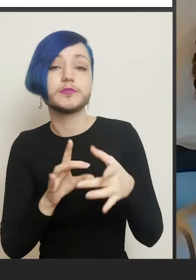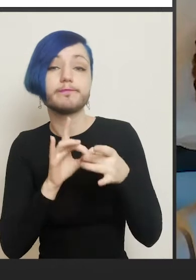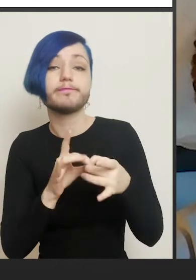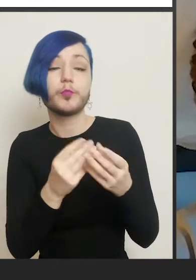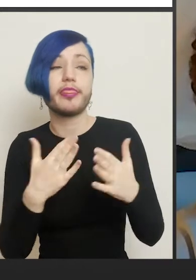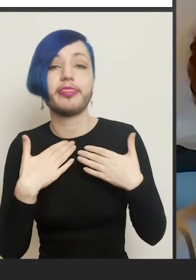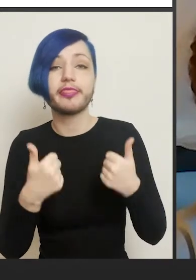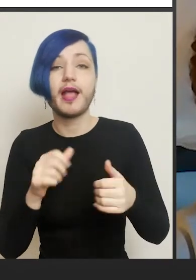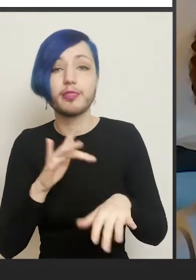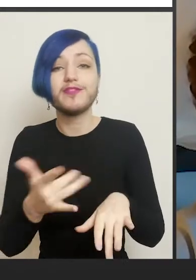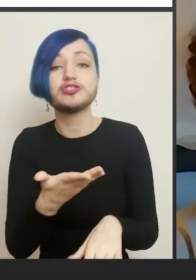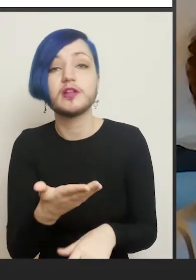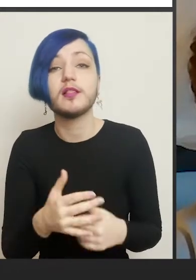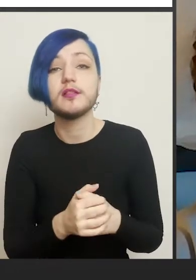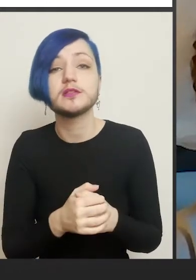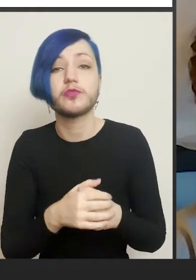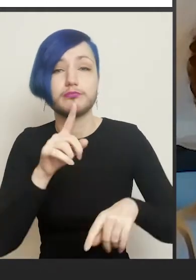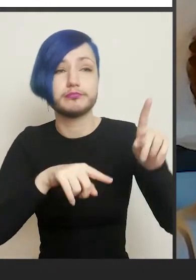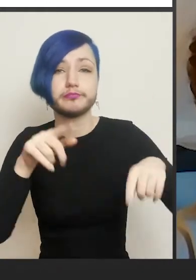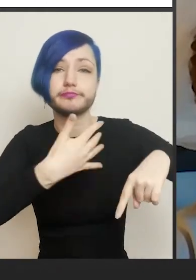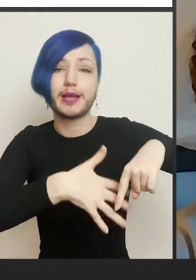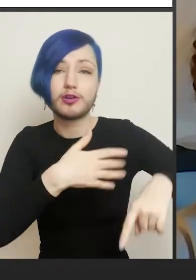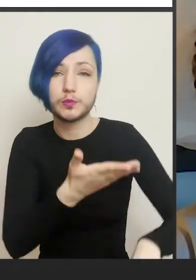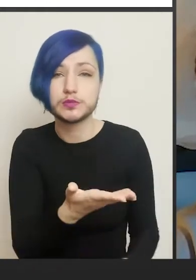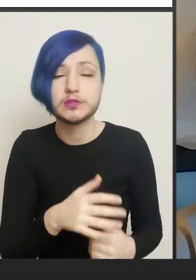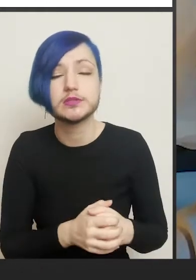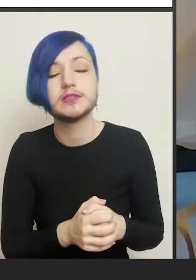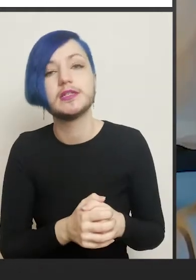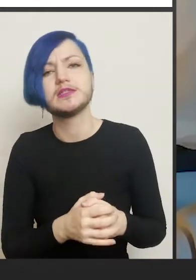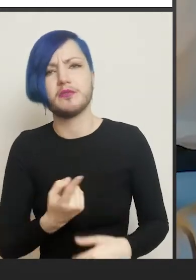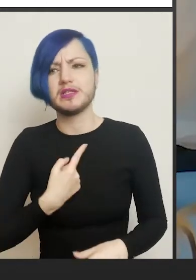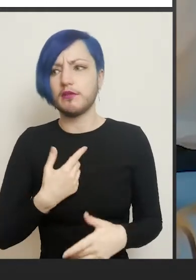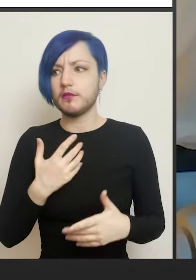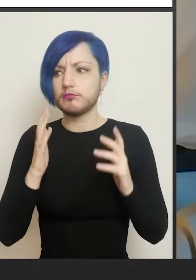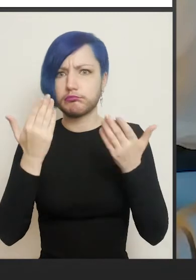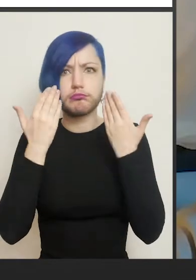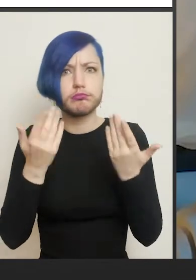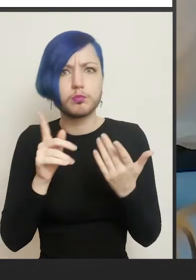health professionals from wide kind of backgrounds. And